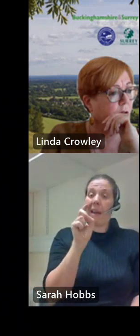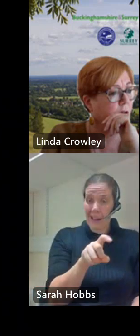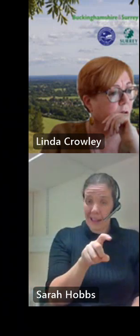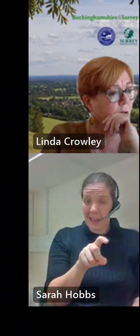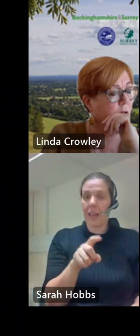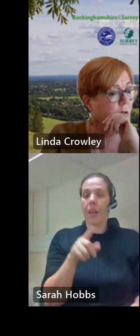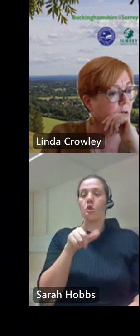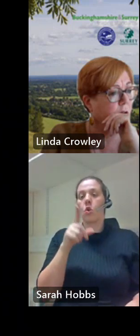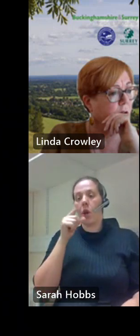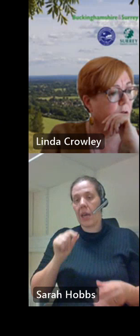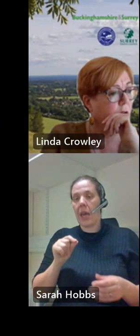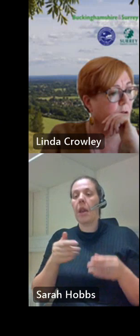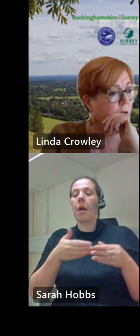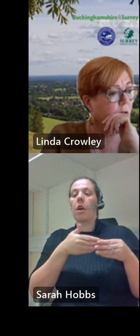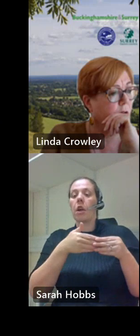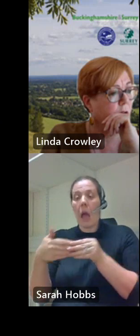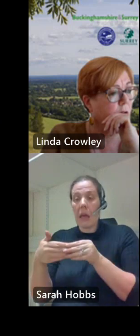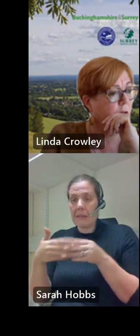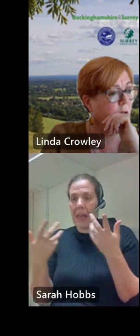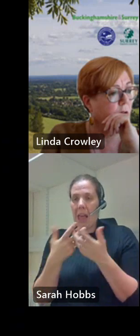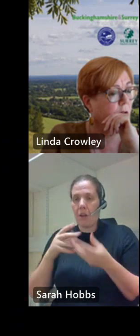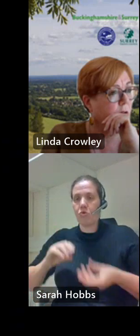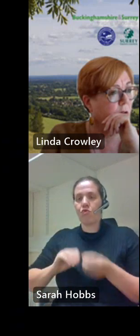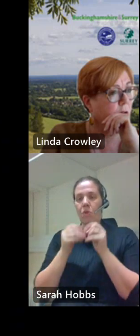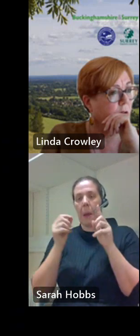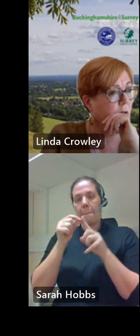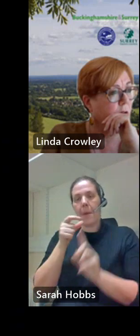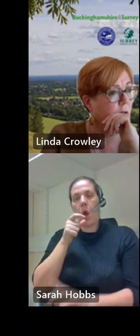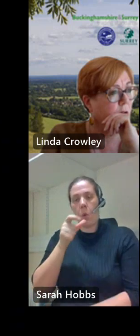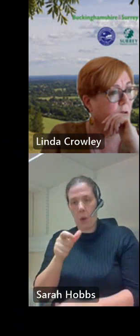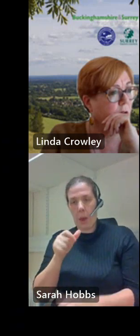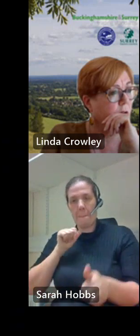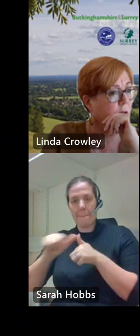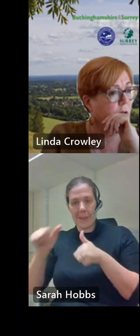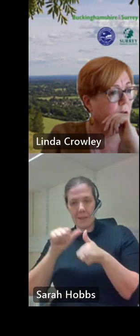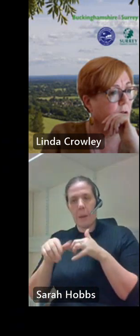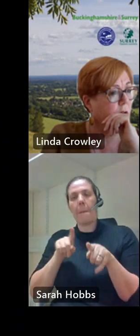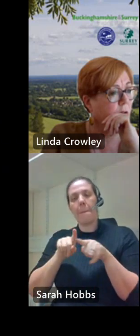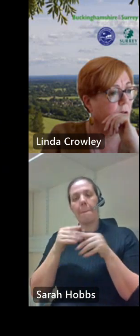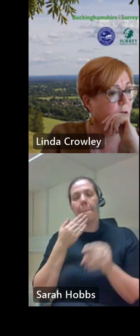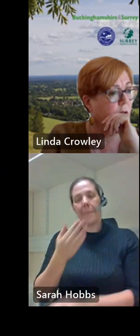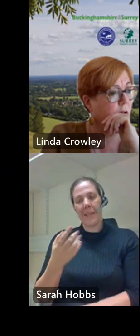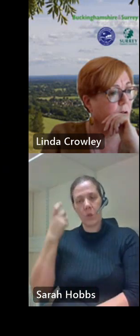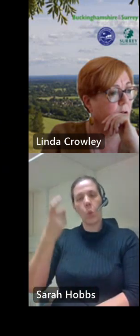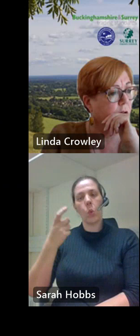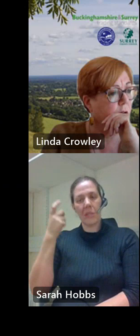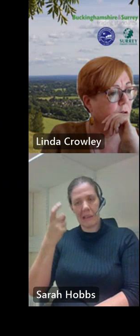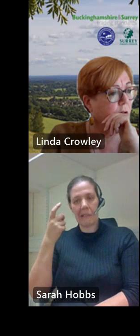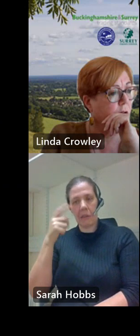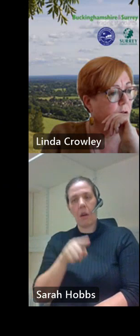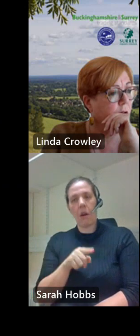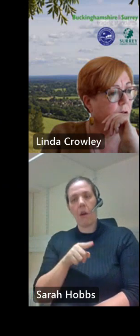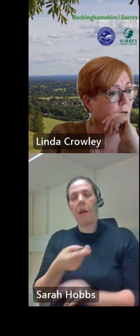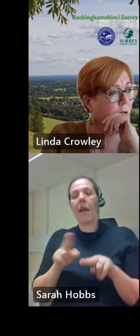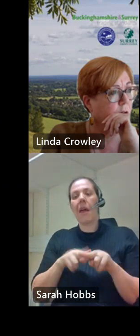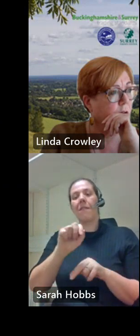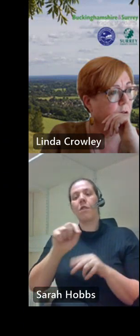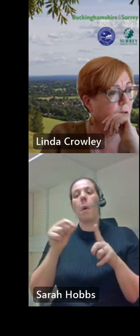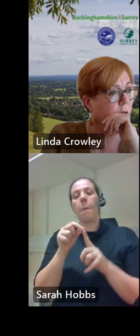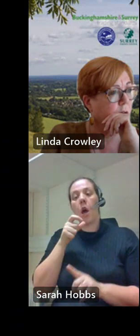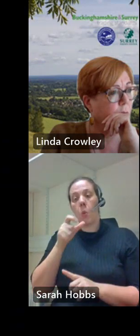go and get further guidance. So please consider that as a really primary thing to do if your passwords to